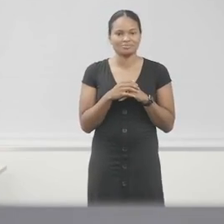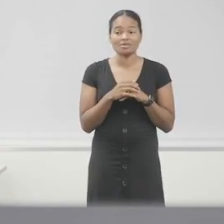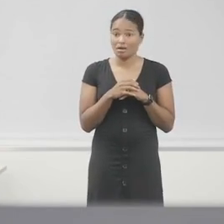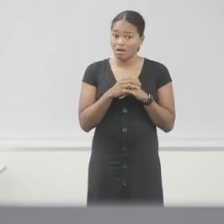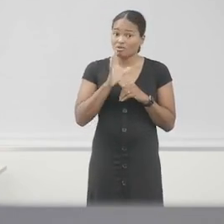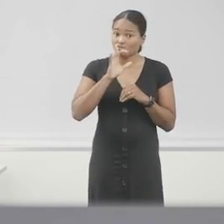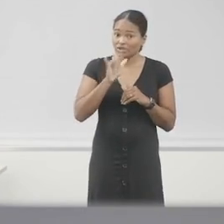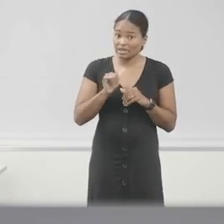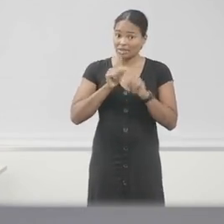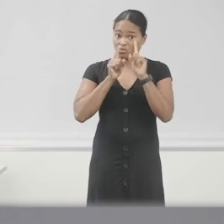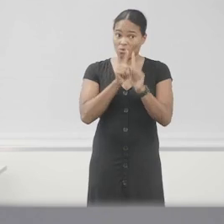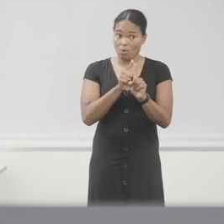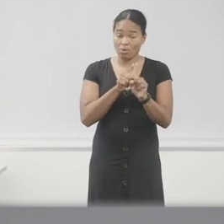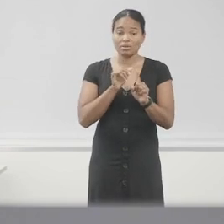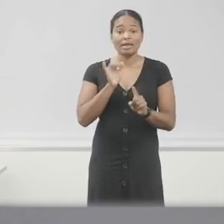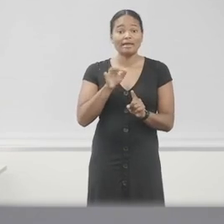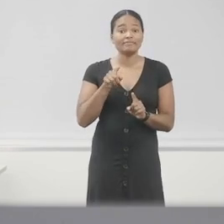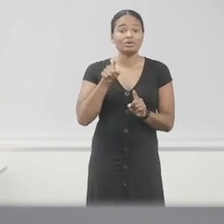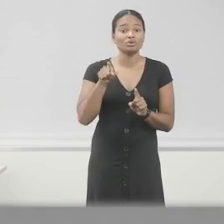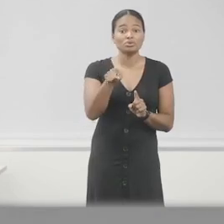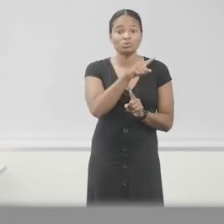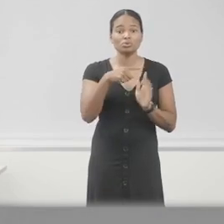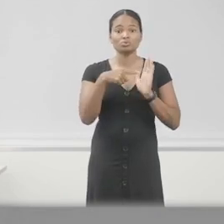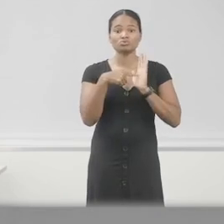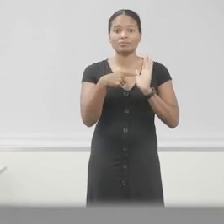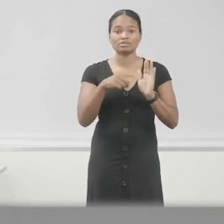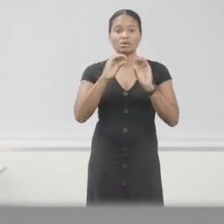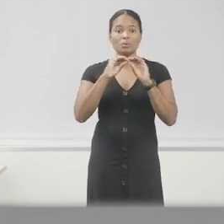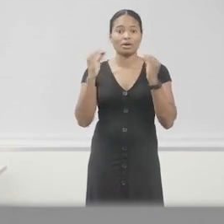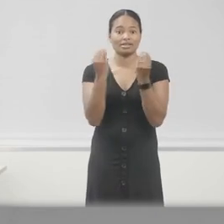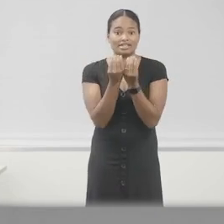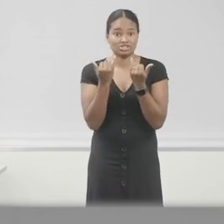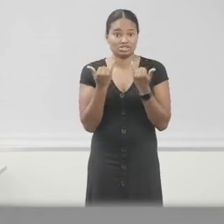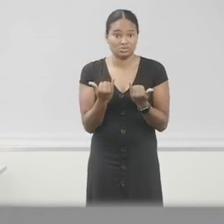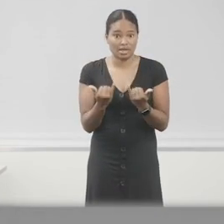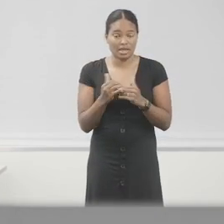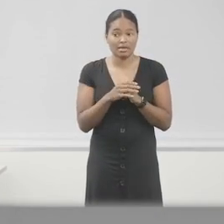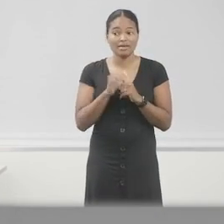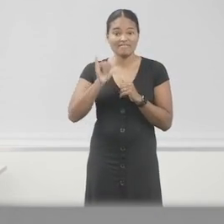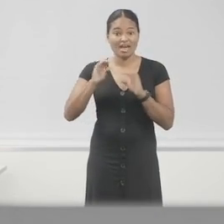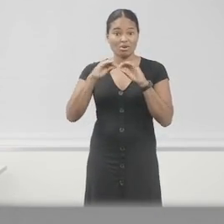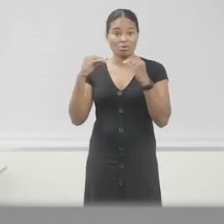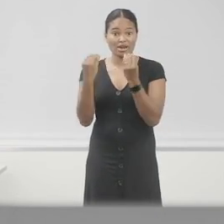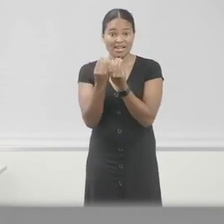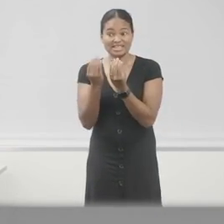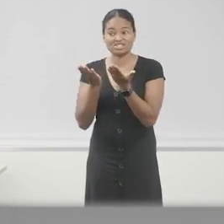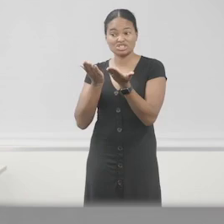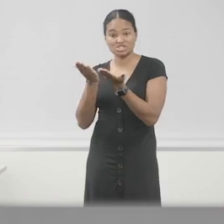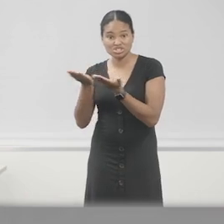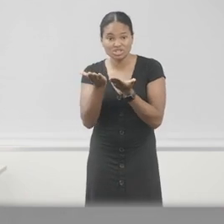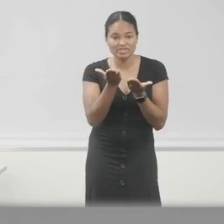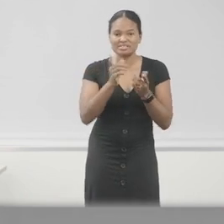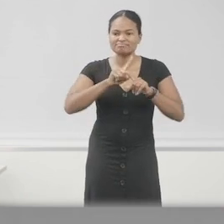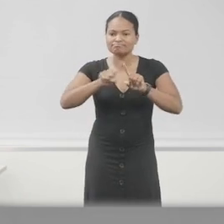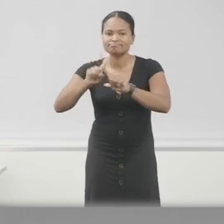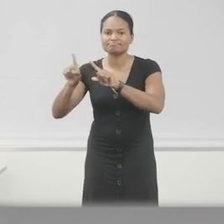especially if you're one of those representatives from an organization here today that serves a vulnerable population,